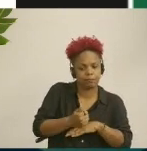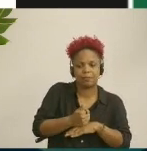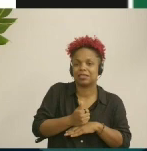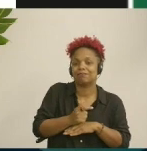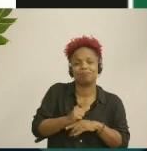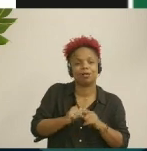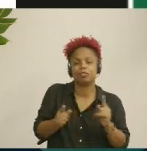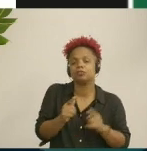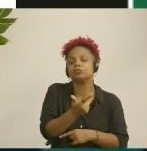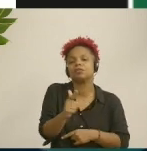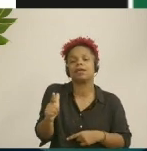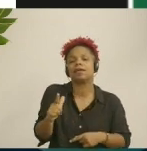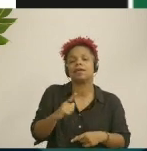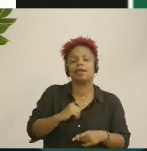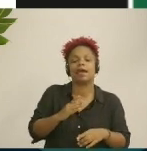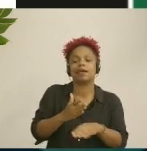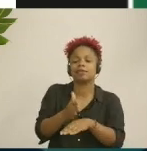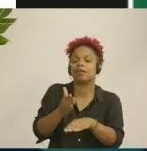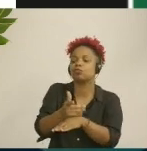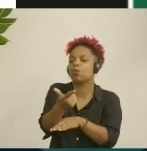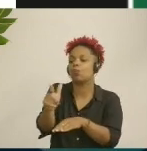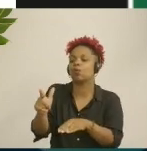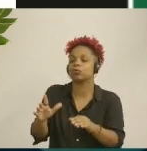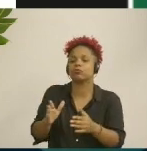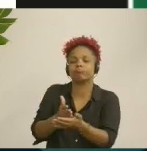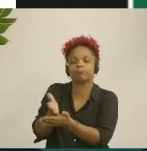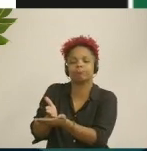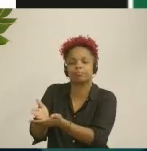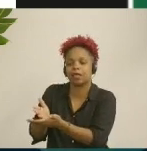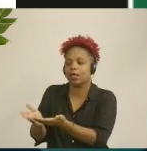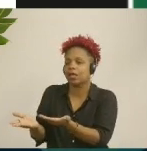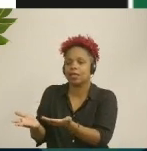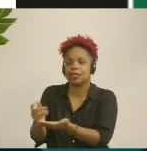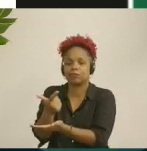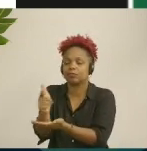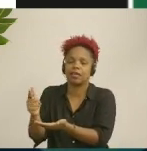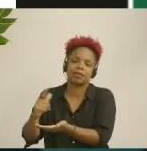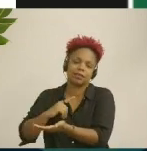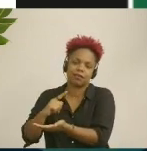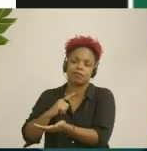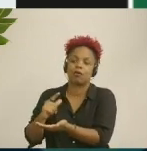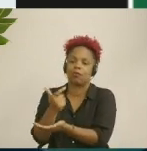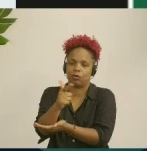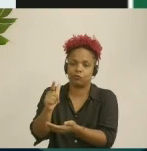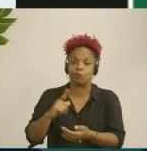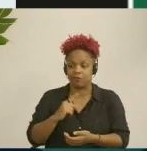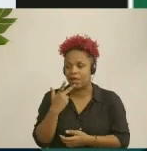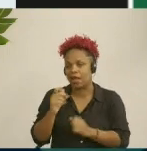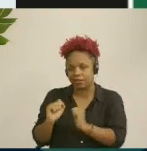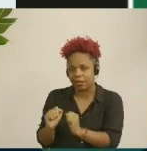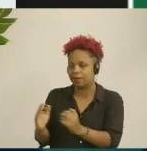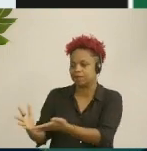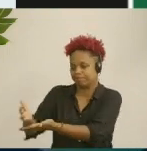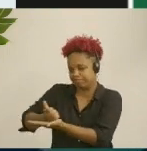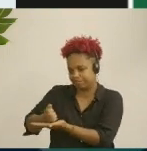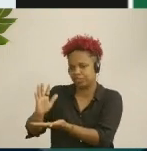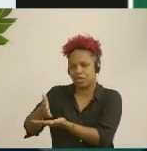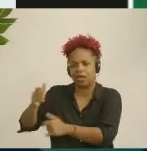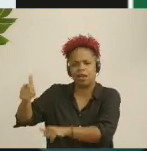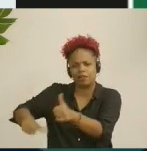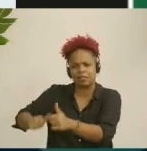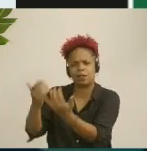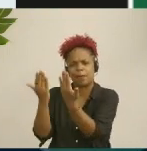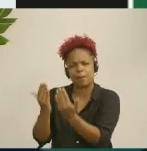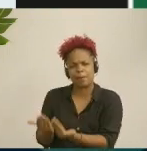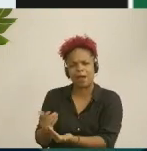And a lot of groups saying we do well with data analytics, fairly well with evaluation, not very well with other forms of evidence.